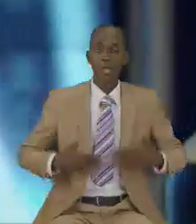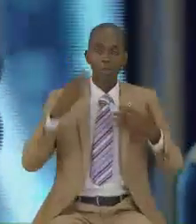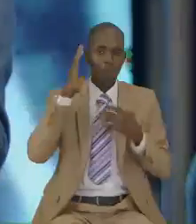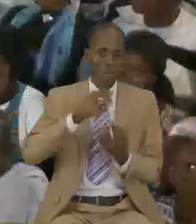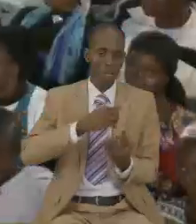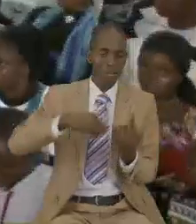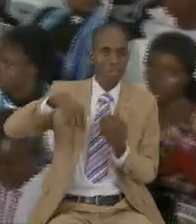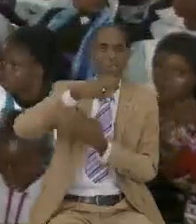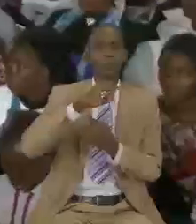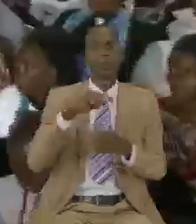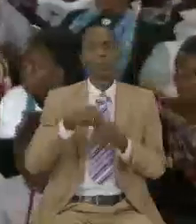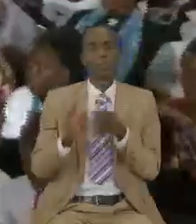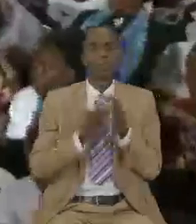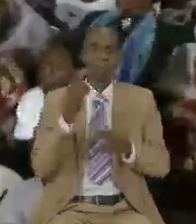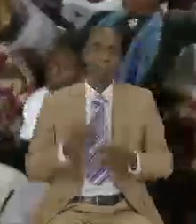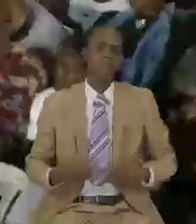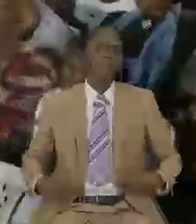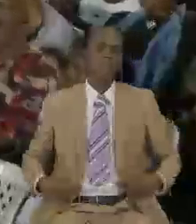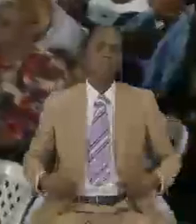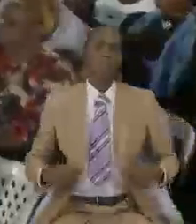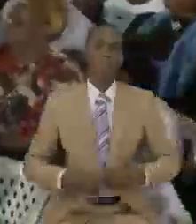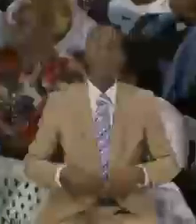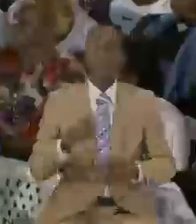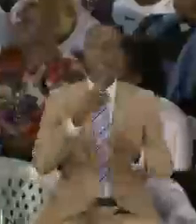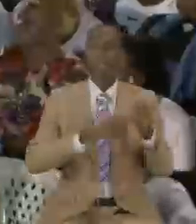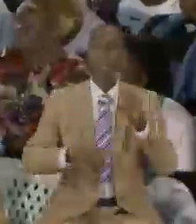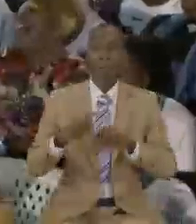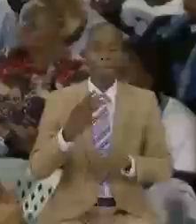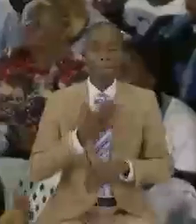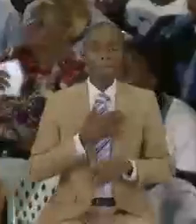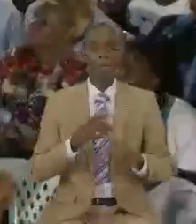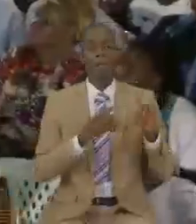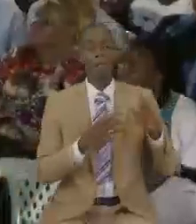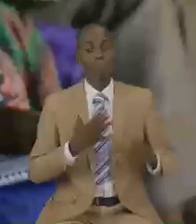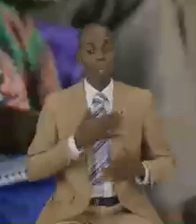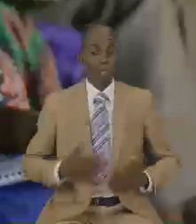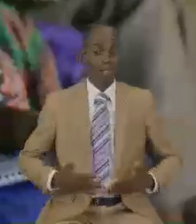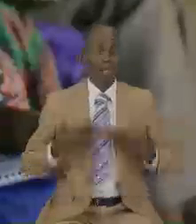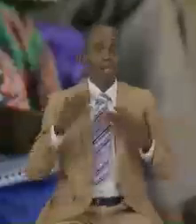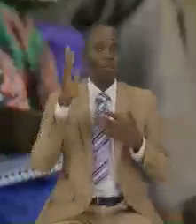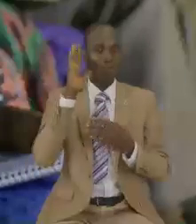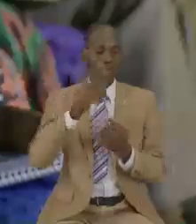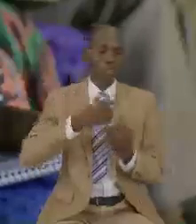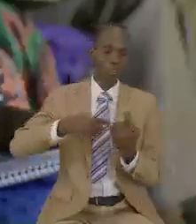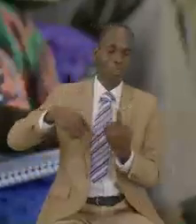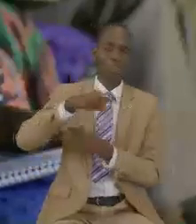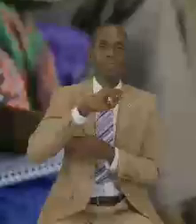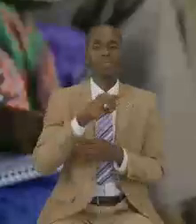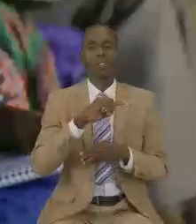turn around. Say, my life will turn around.